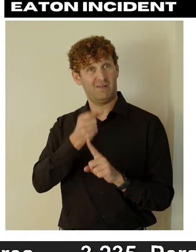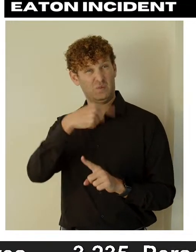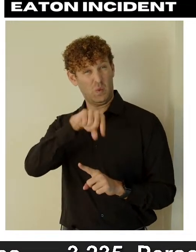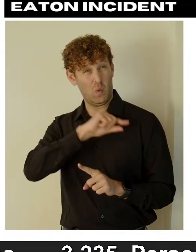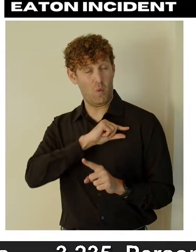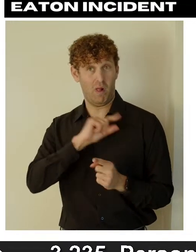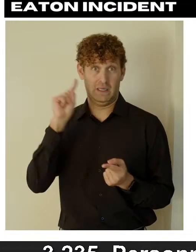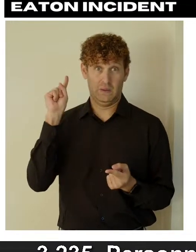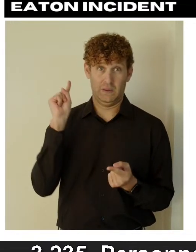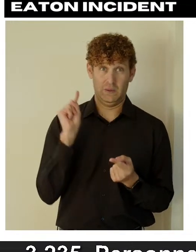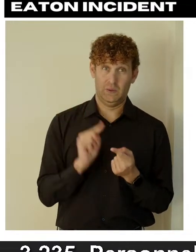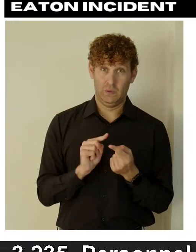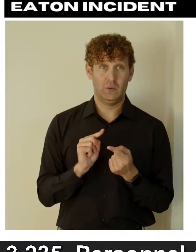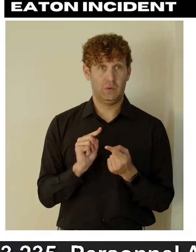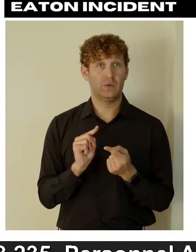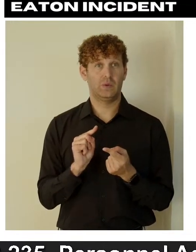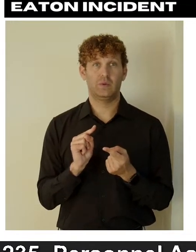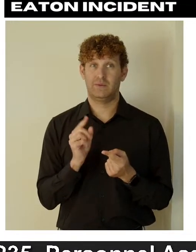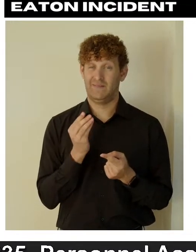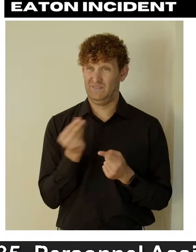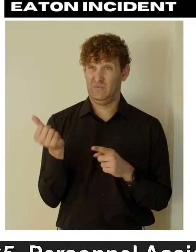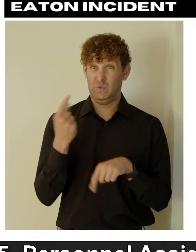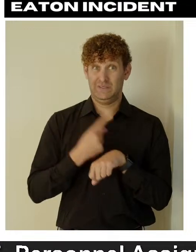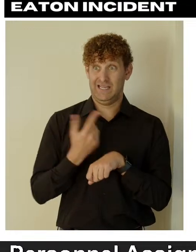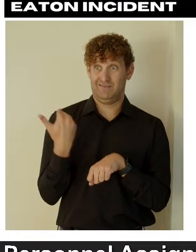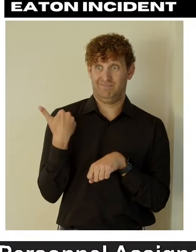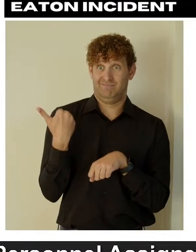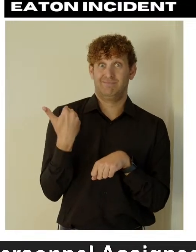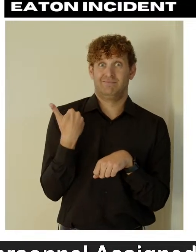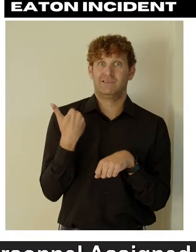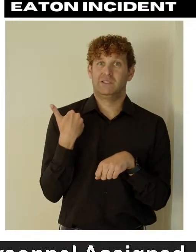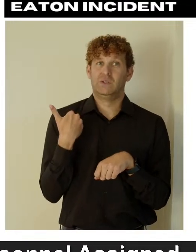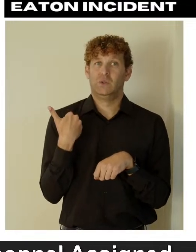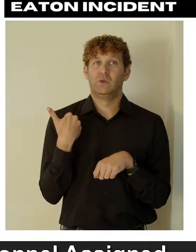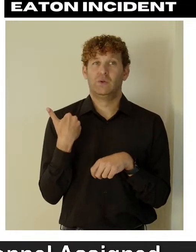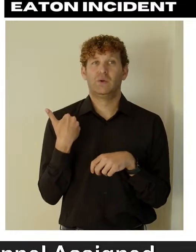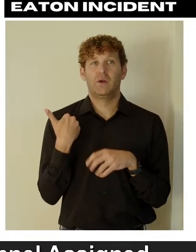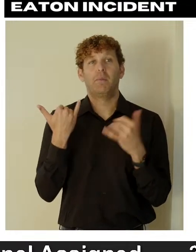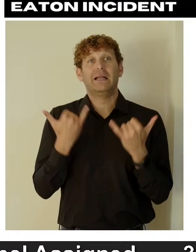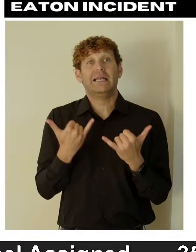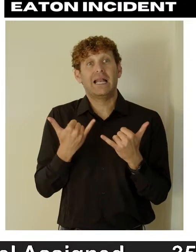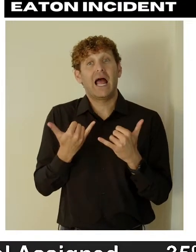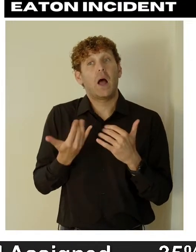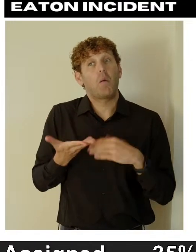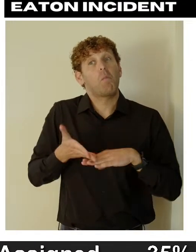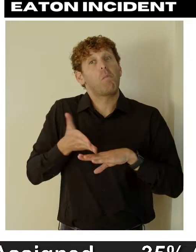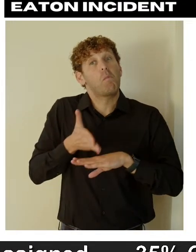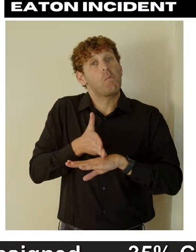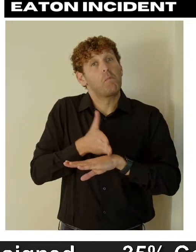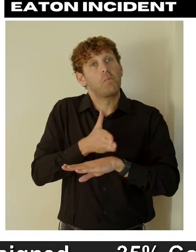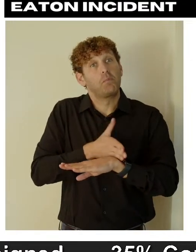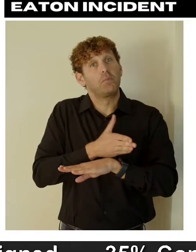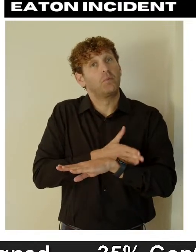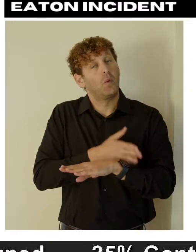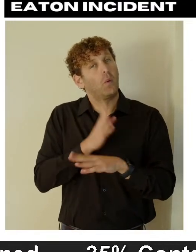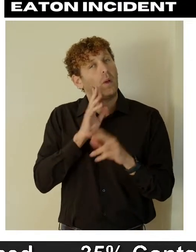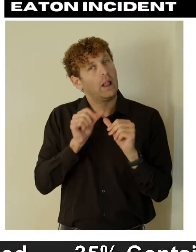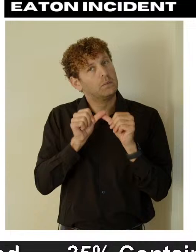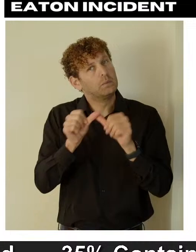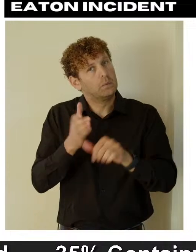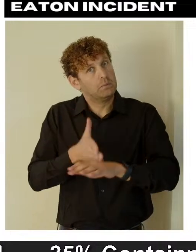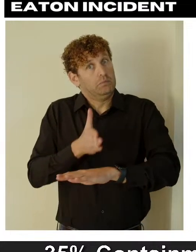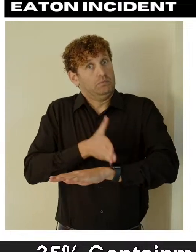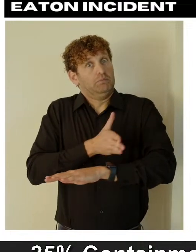significant impacts across this area, the entire forecast area. We hope that will improve. So as we start